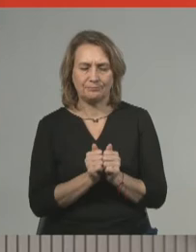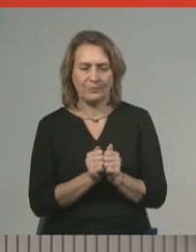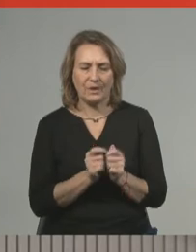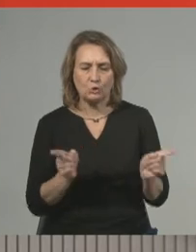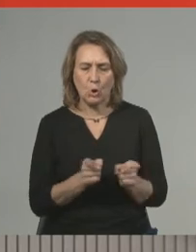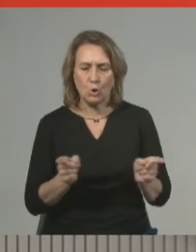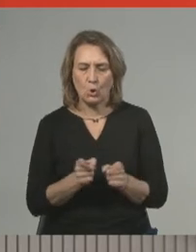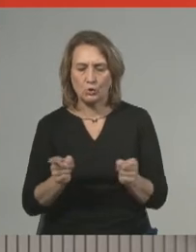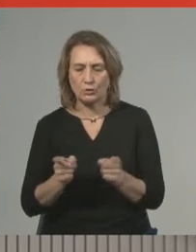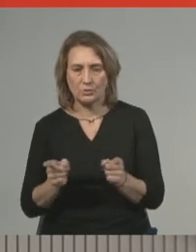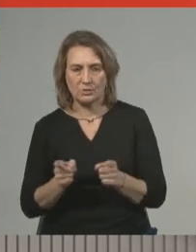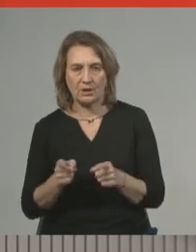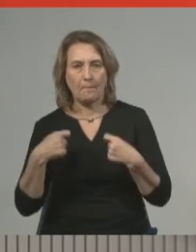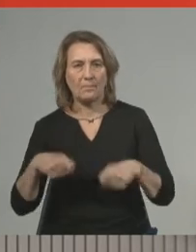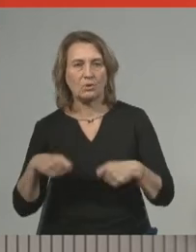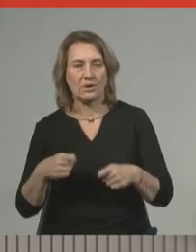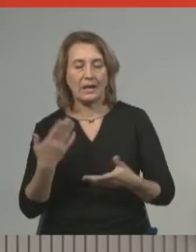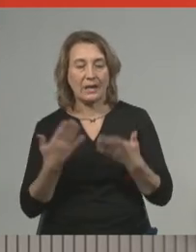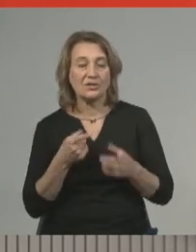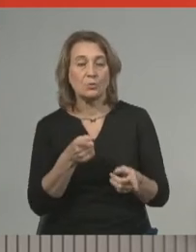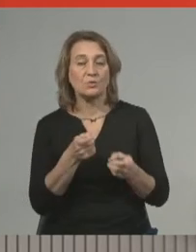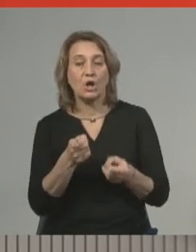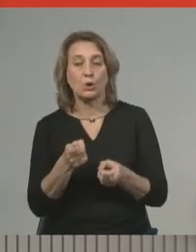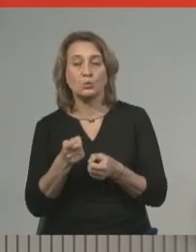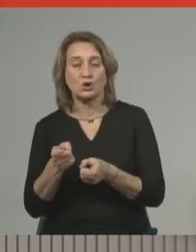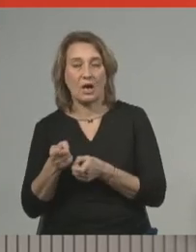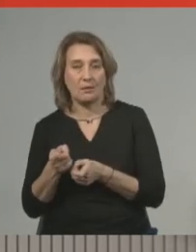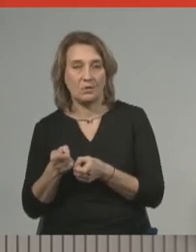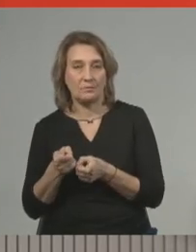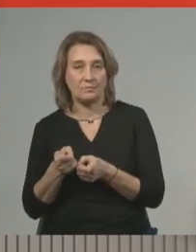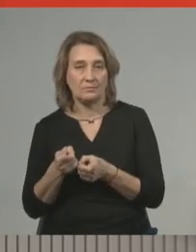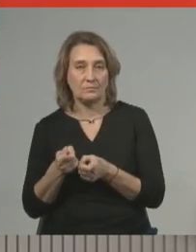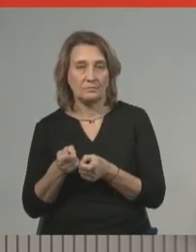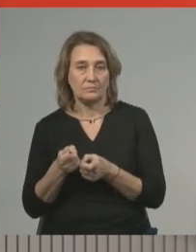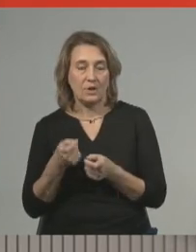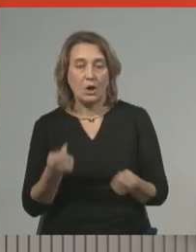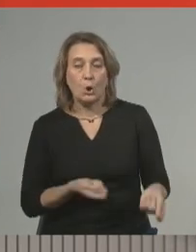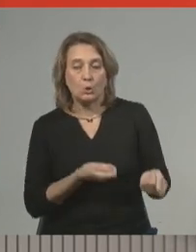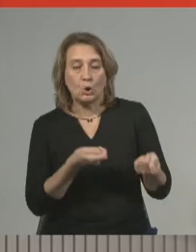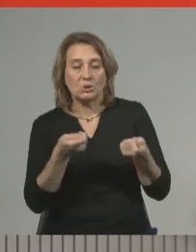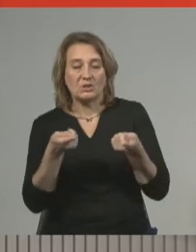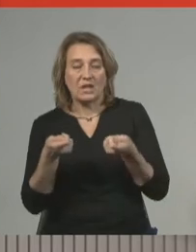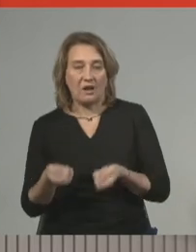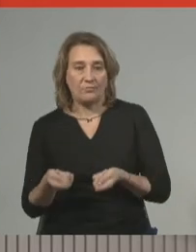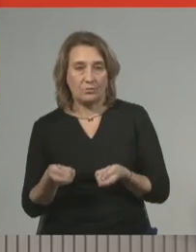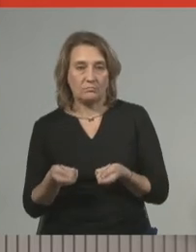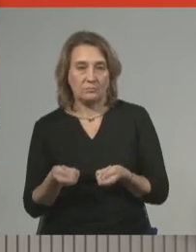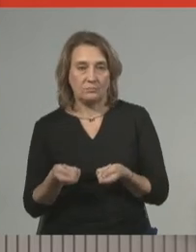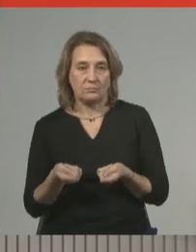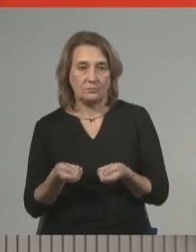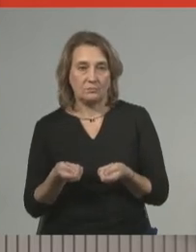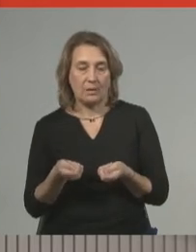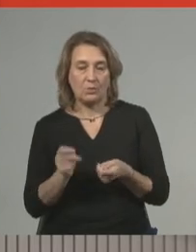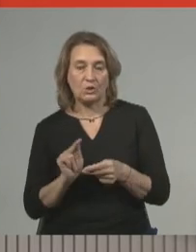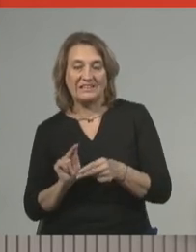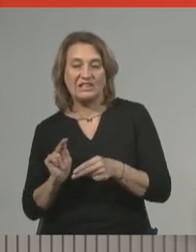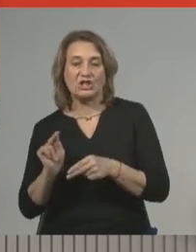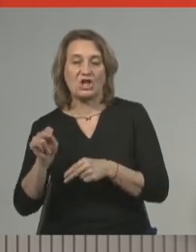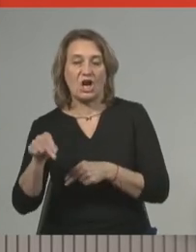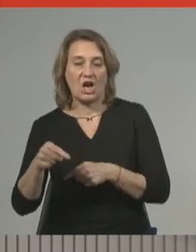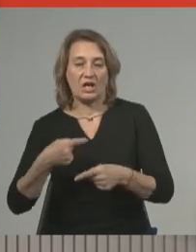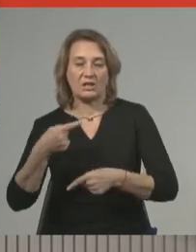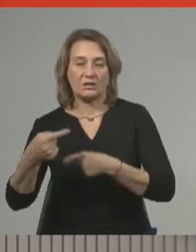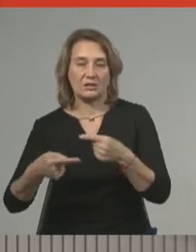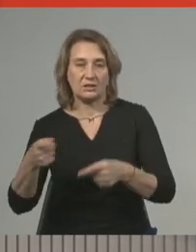they are getting less and less the number of points of sales reduced but if we want some